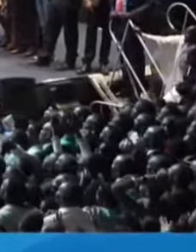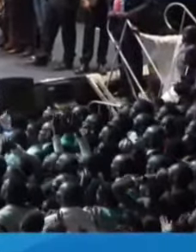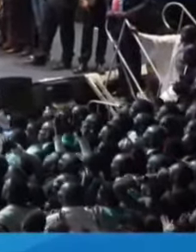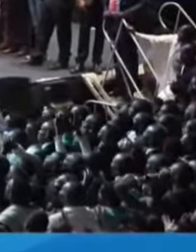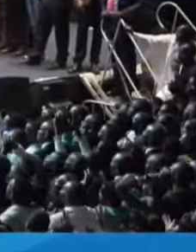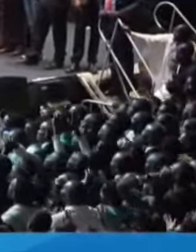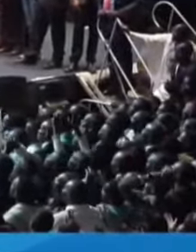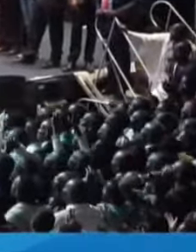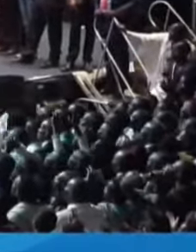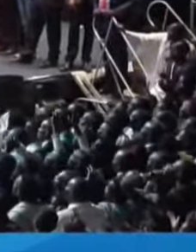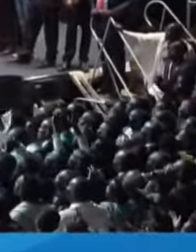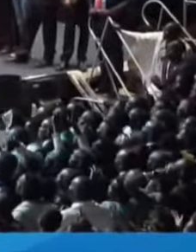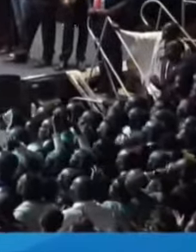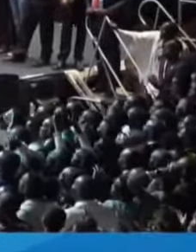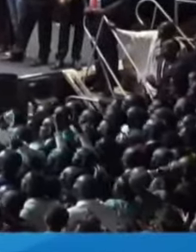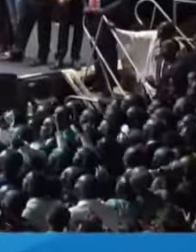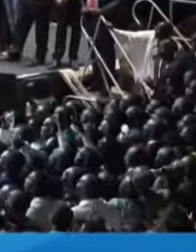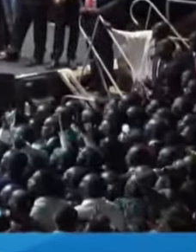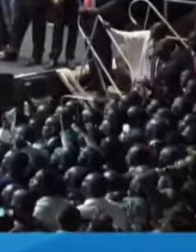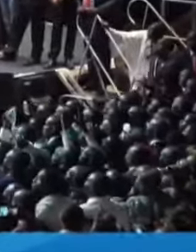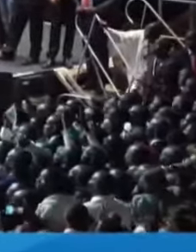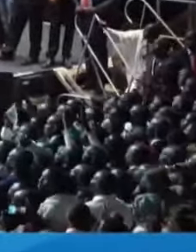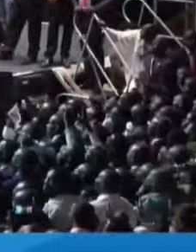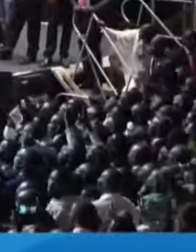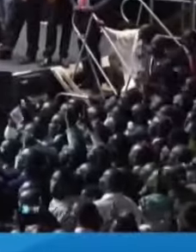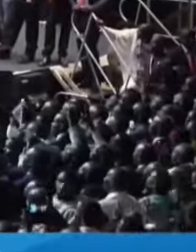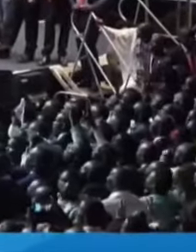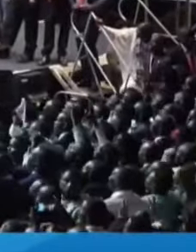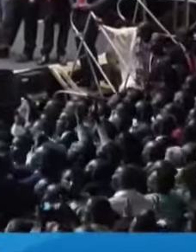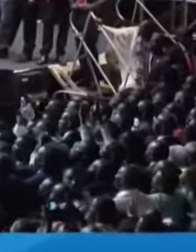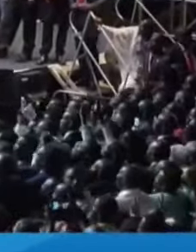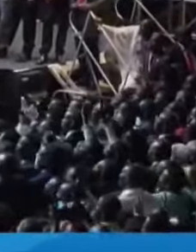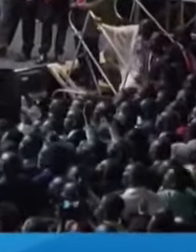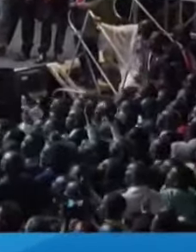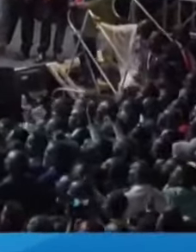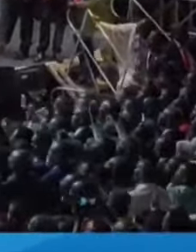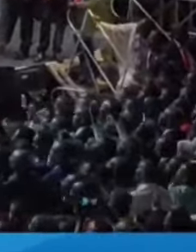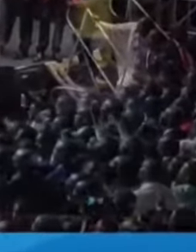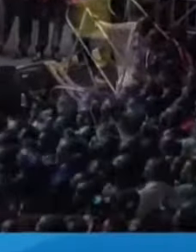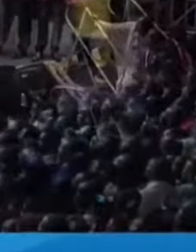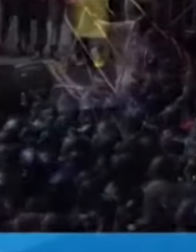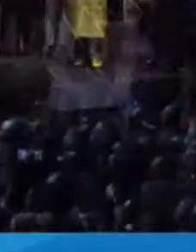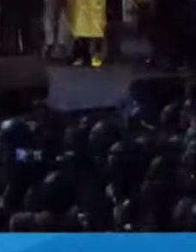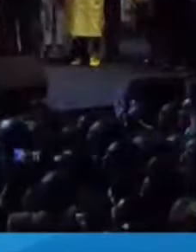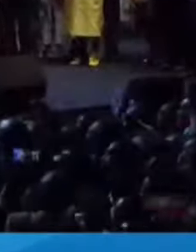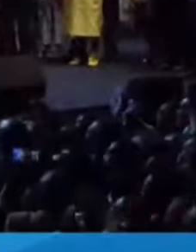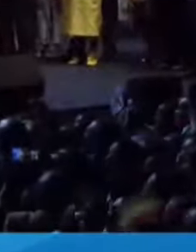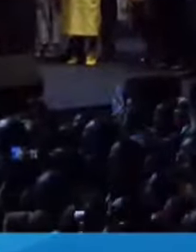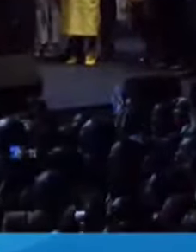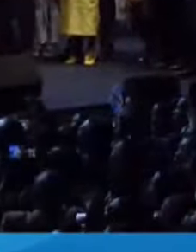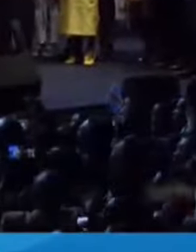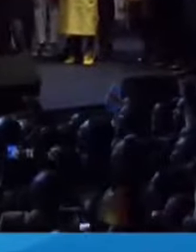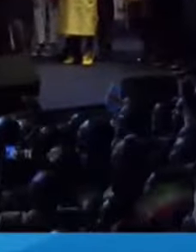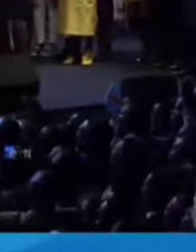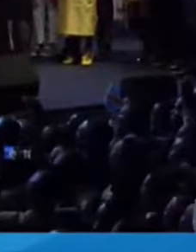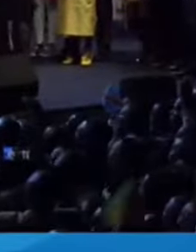offering we need to give an offering and the people